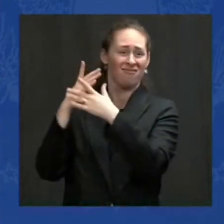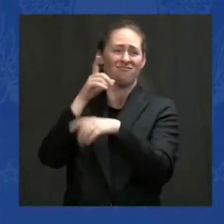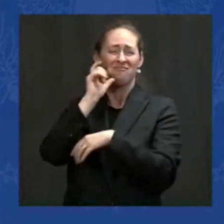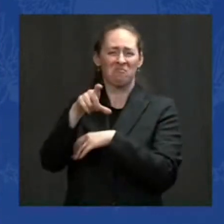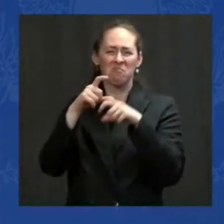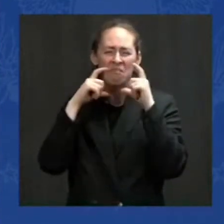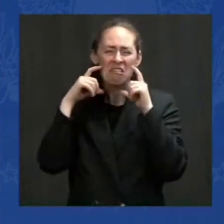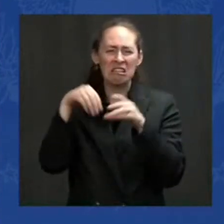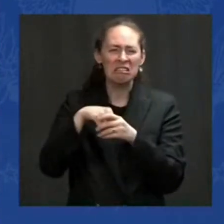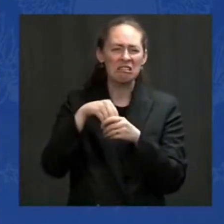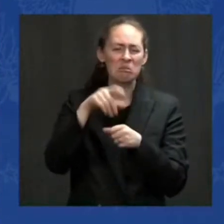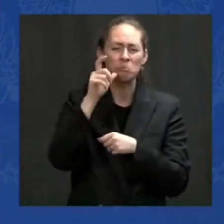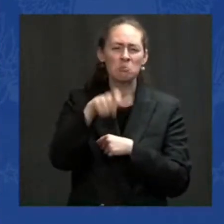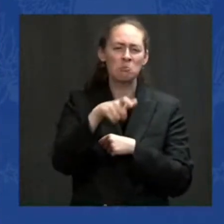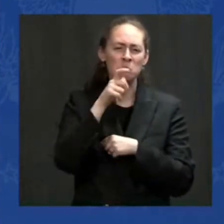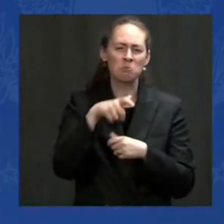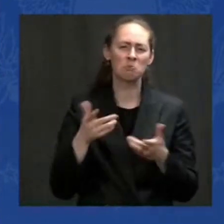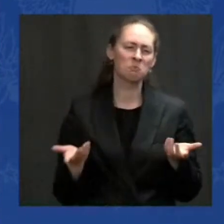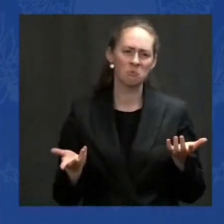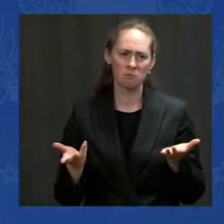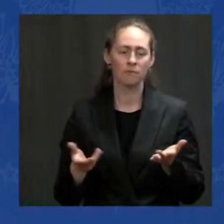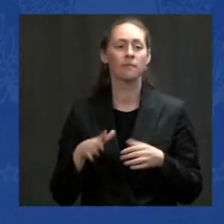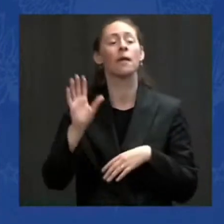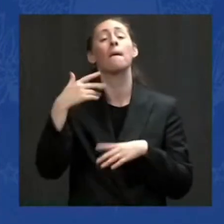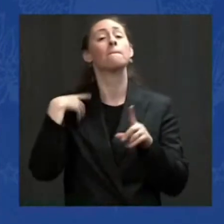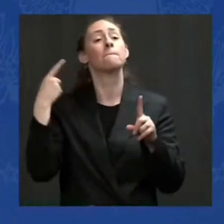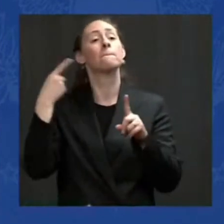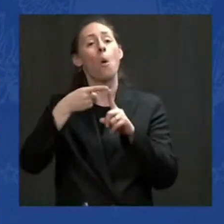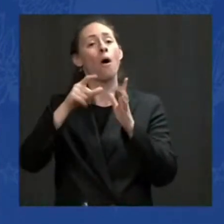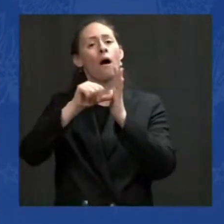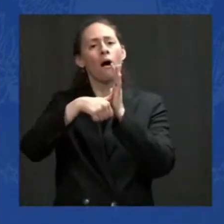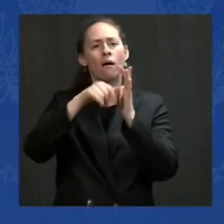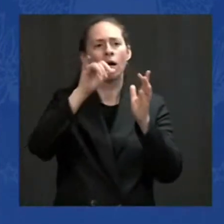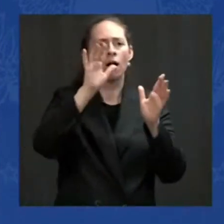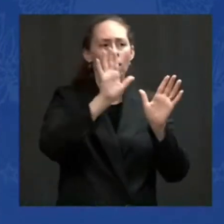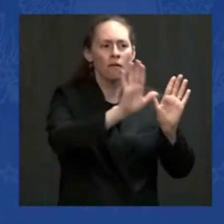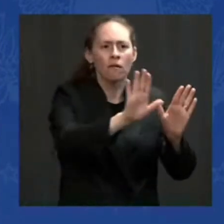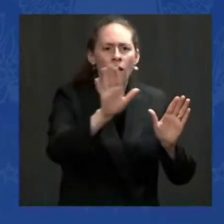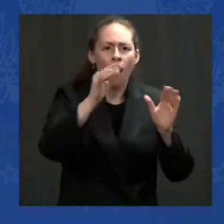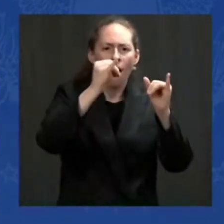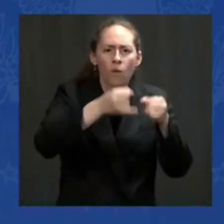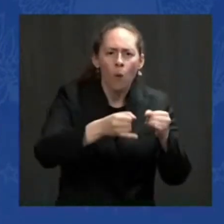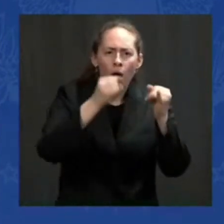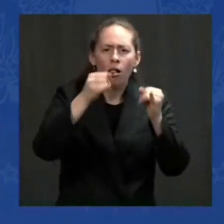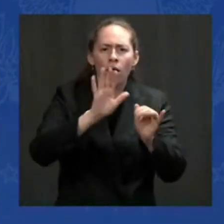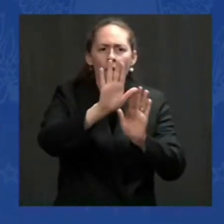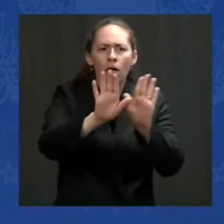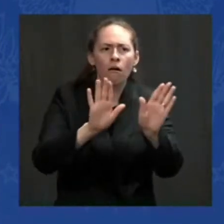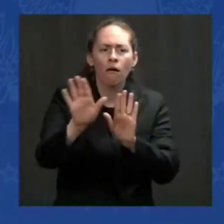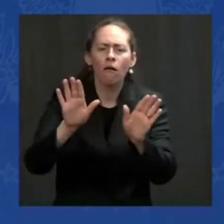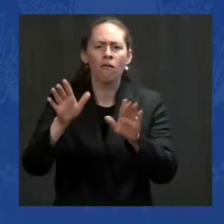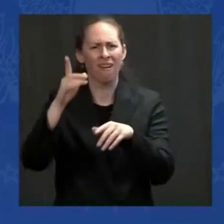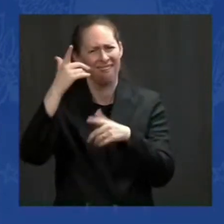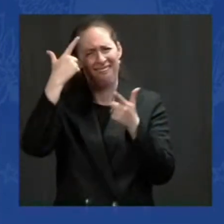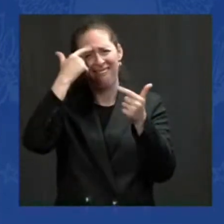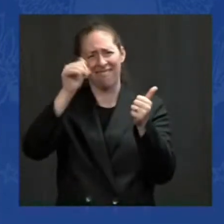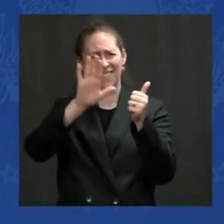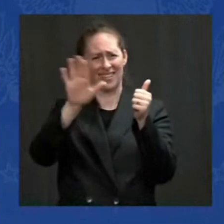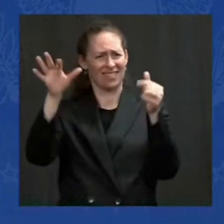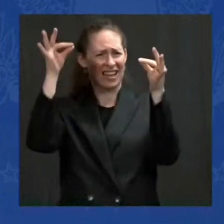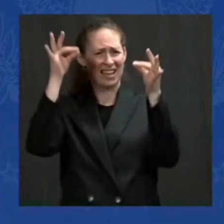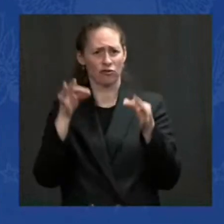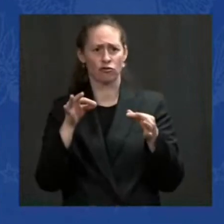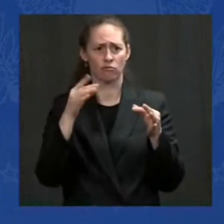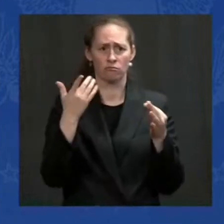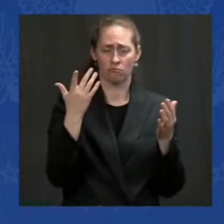or outdoors. The point about individual discretion, we of course leave it up to individuals to make